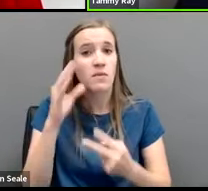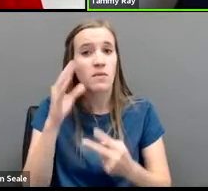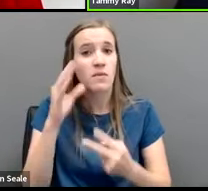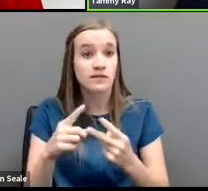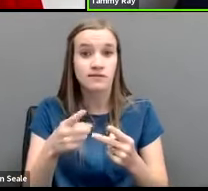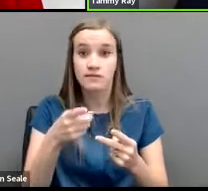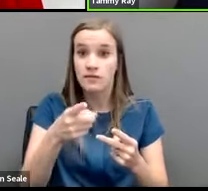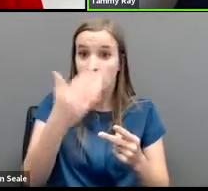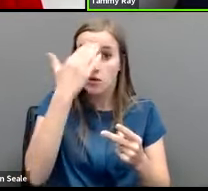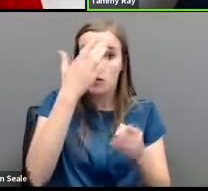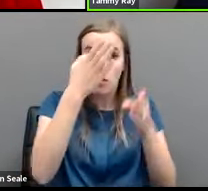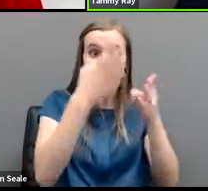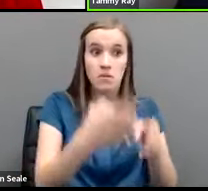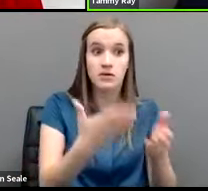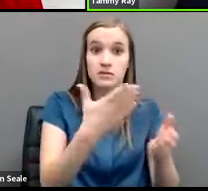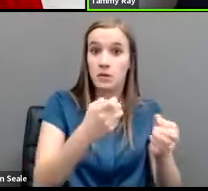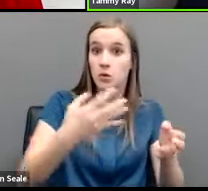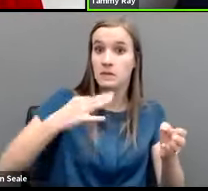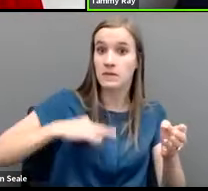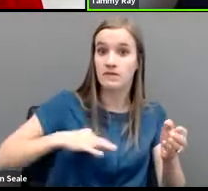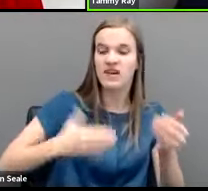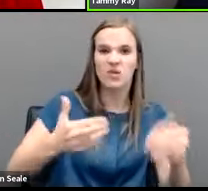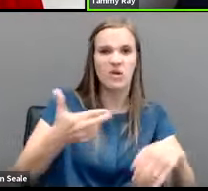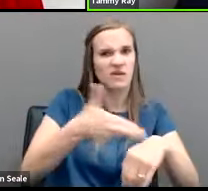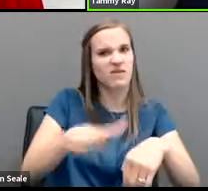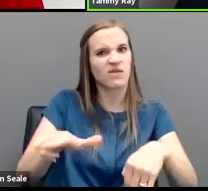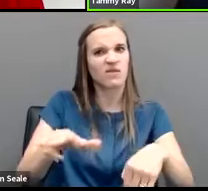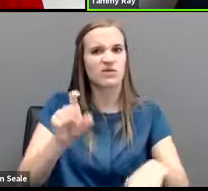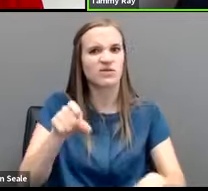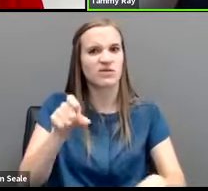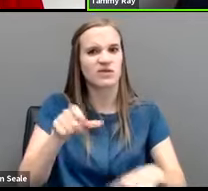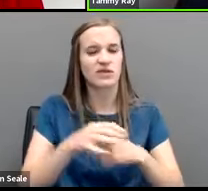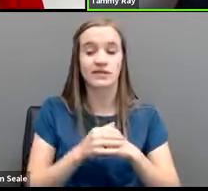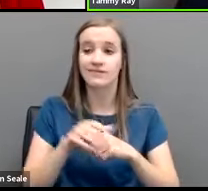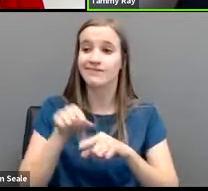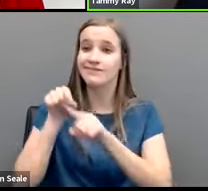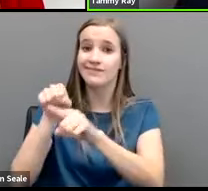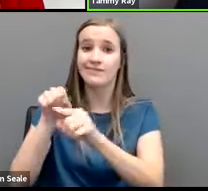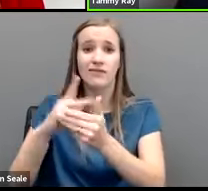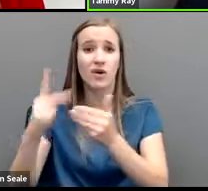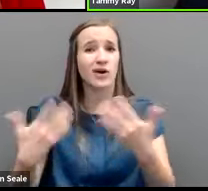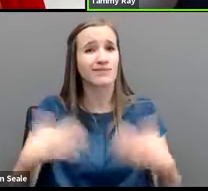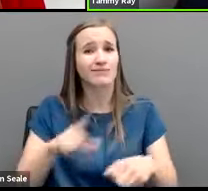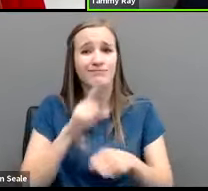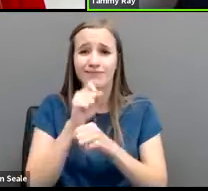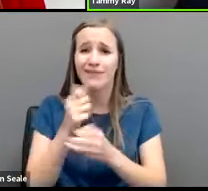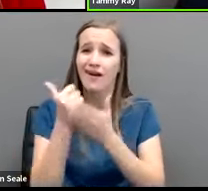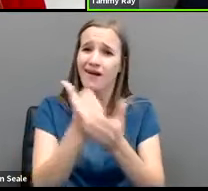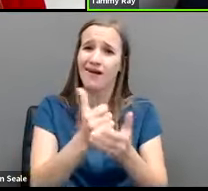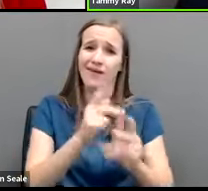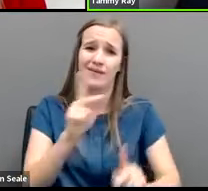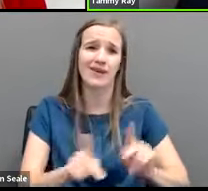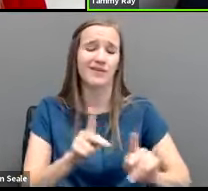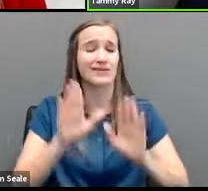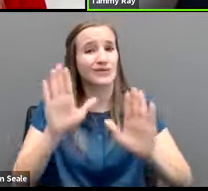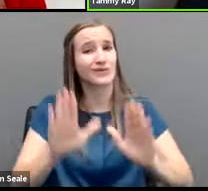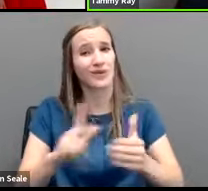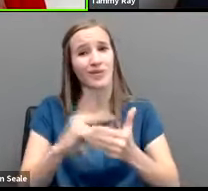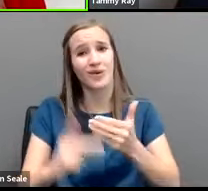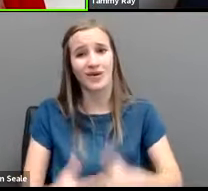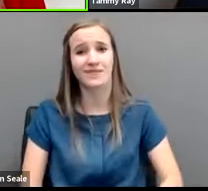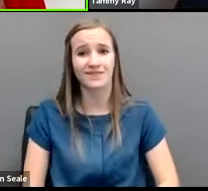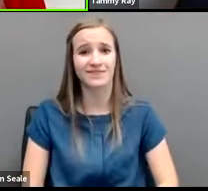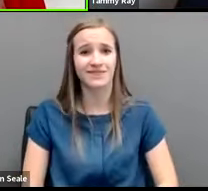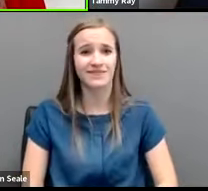just, like I said, it's been life-changing for so many individuals. So it's really a great program. That